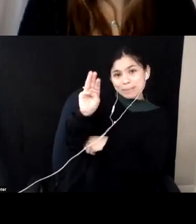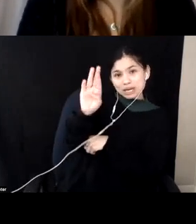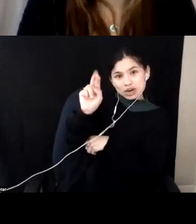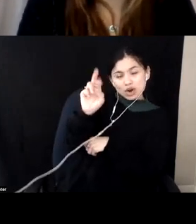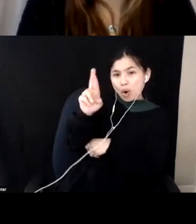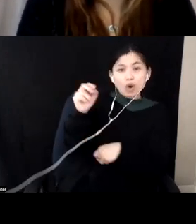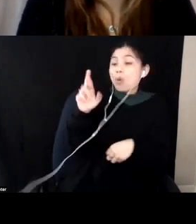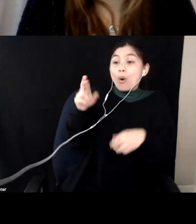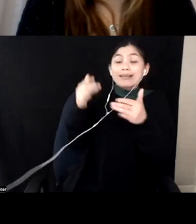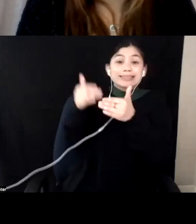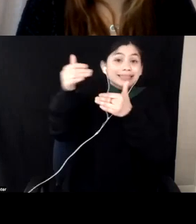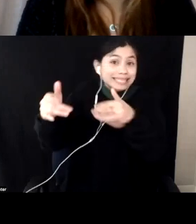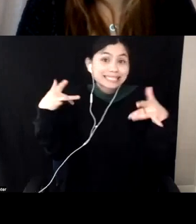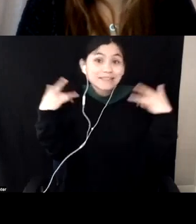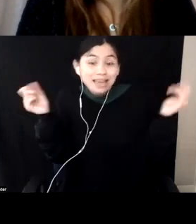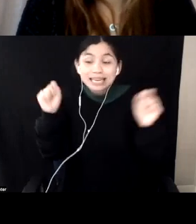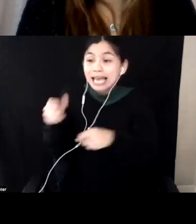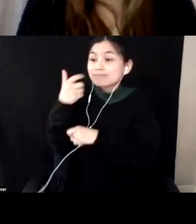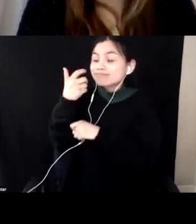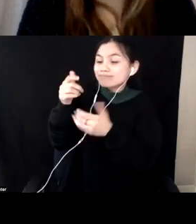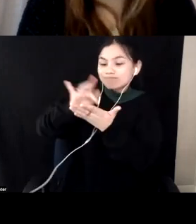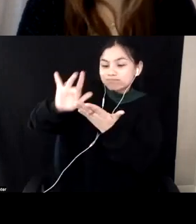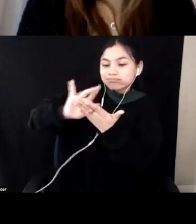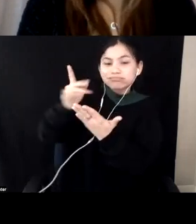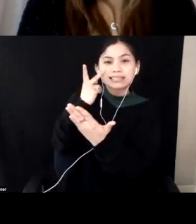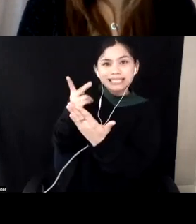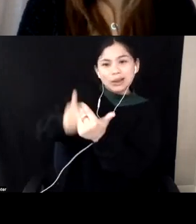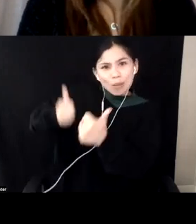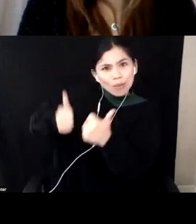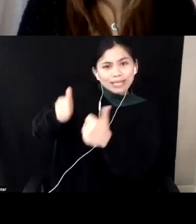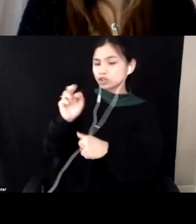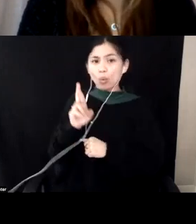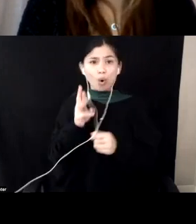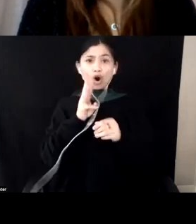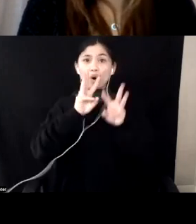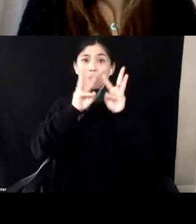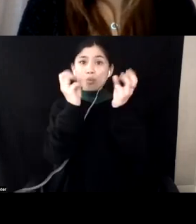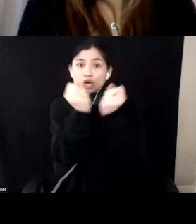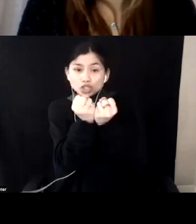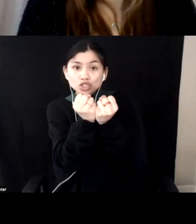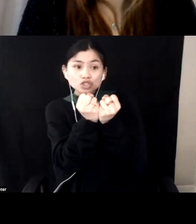if you want to go. There's workshops that are hosted.